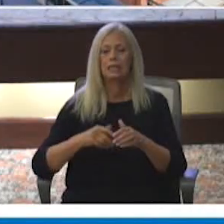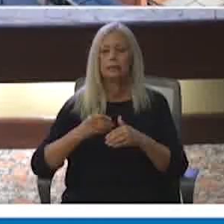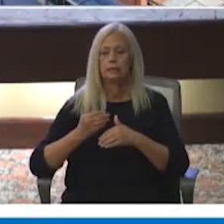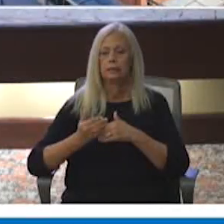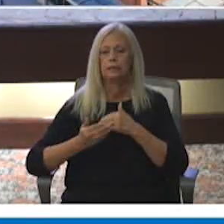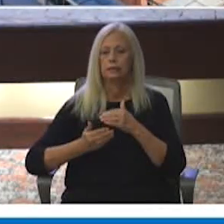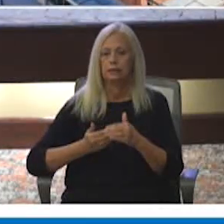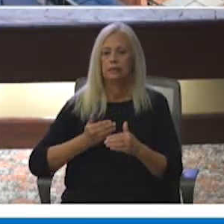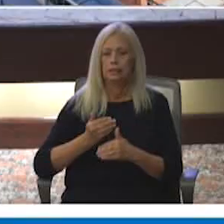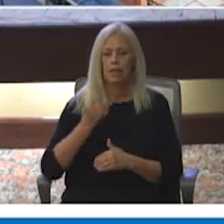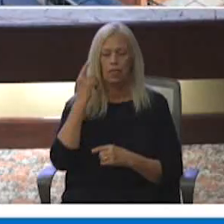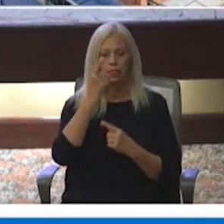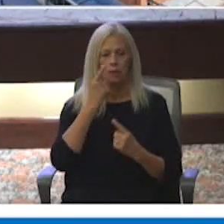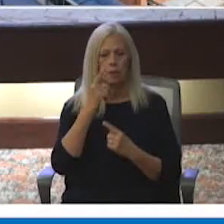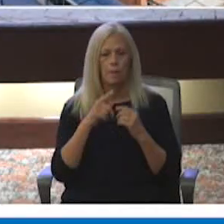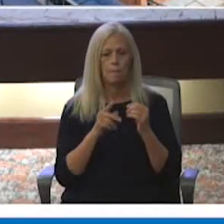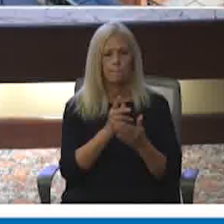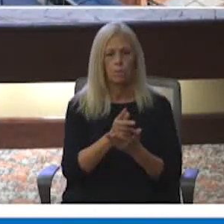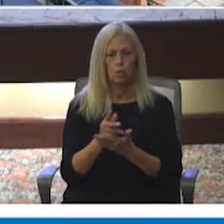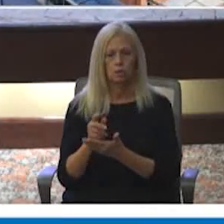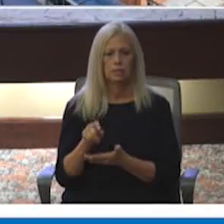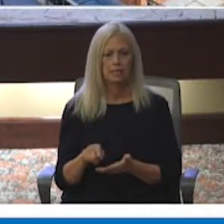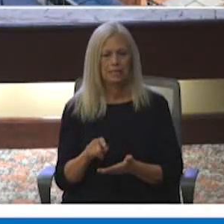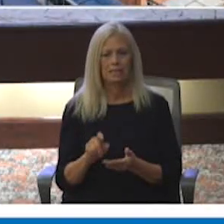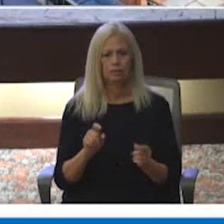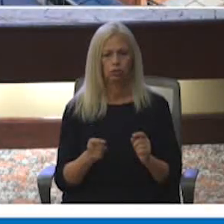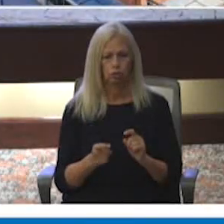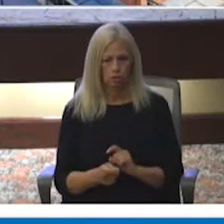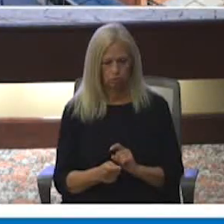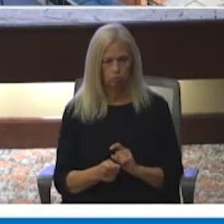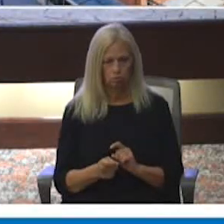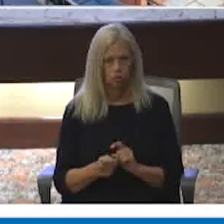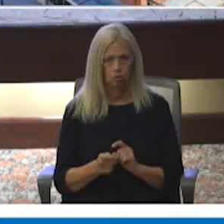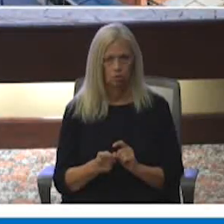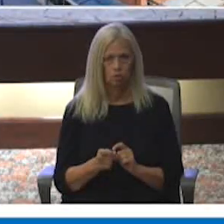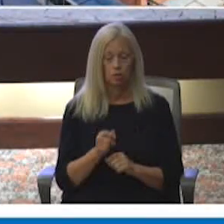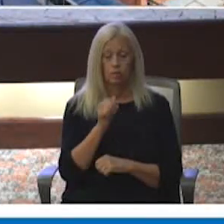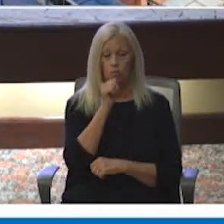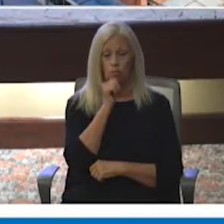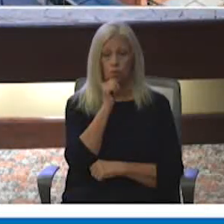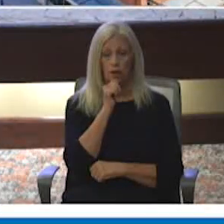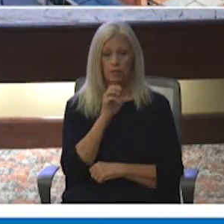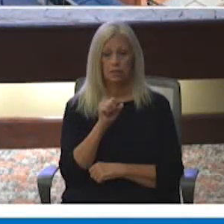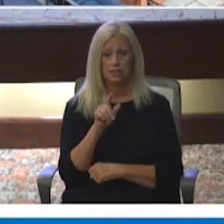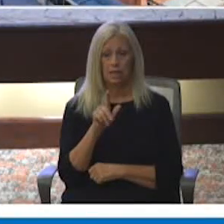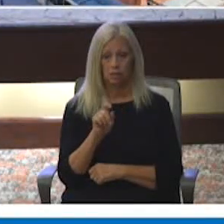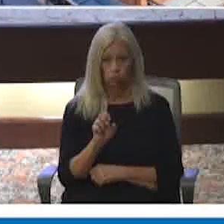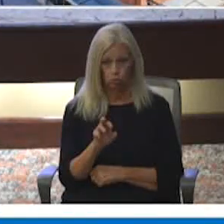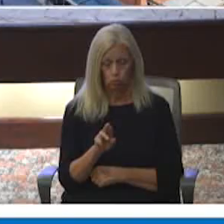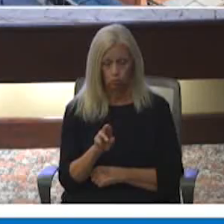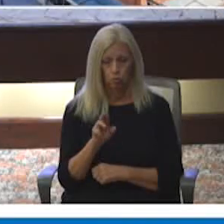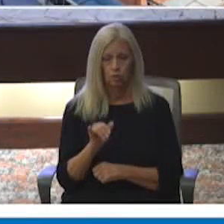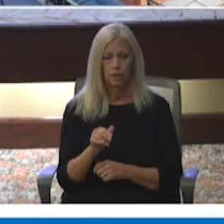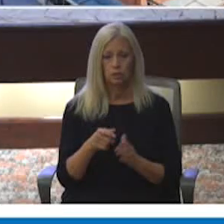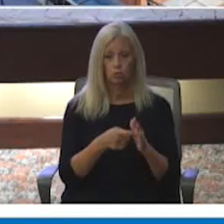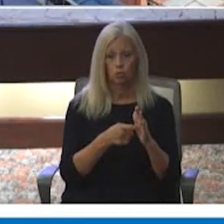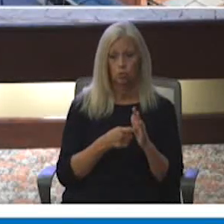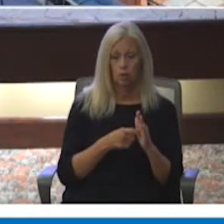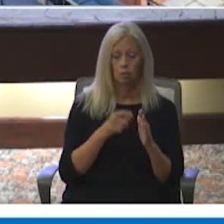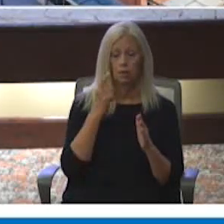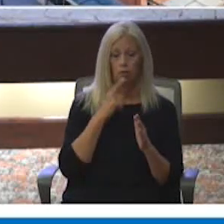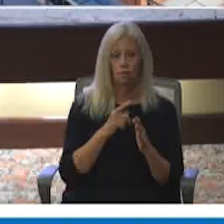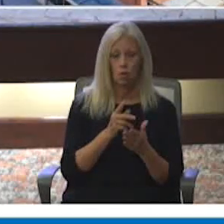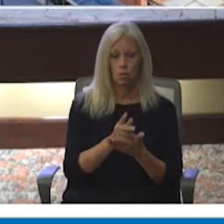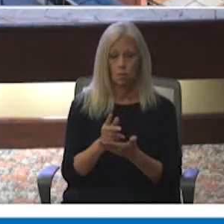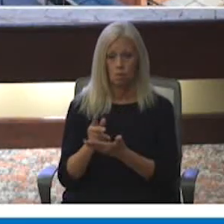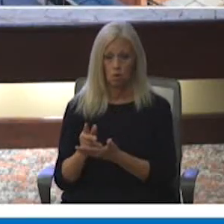how parking needs change and how those will be accommodated. The private sector solution is in part this requirement for a fee, parking